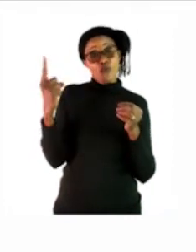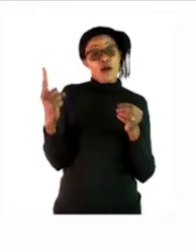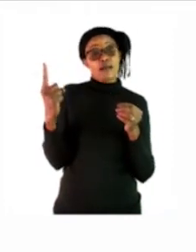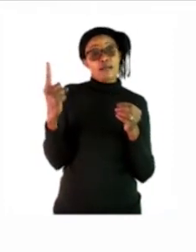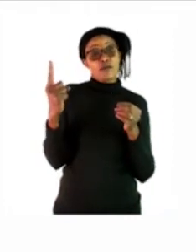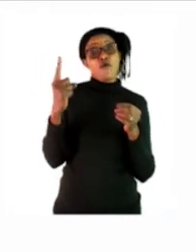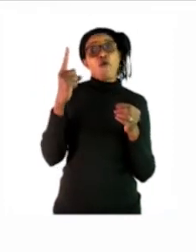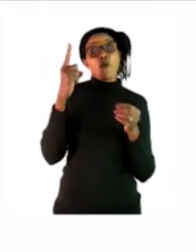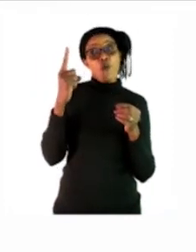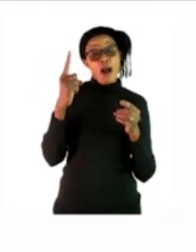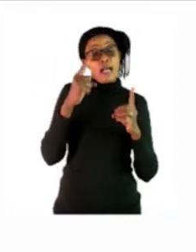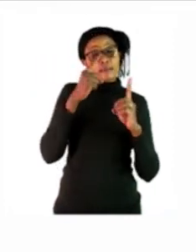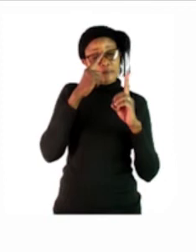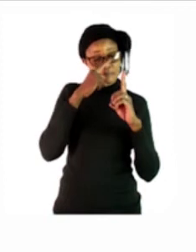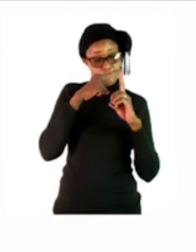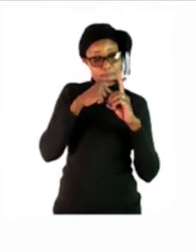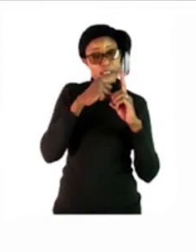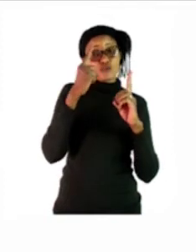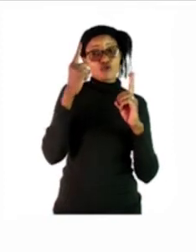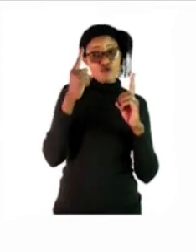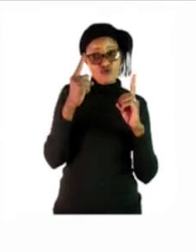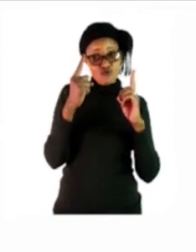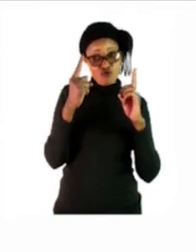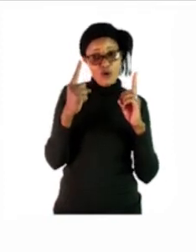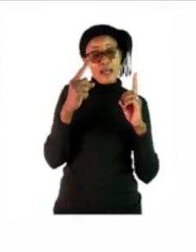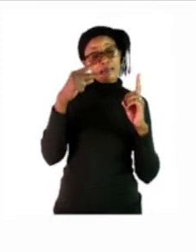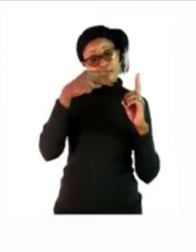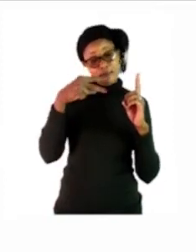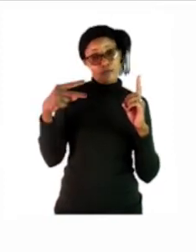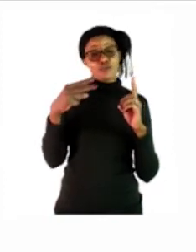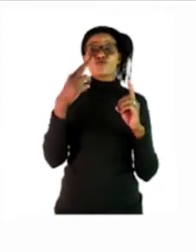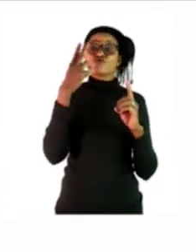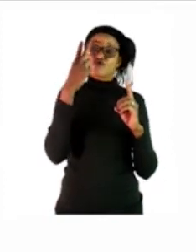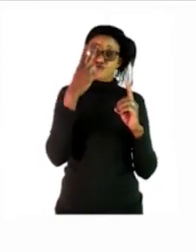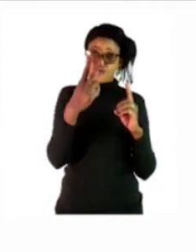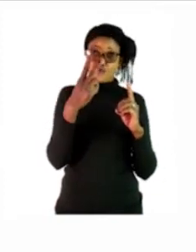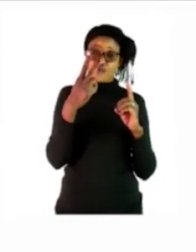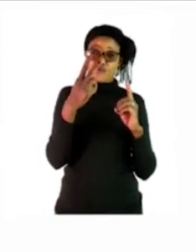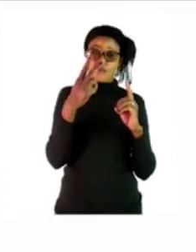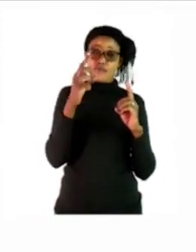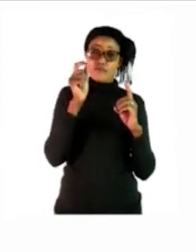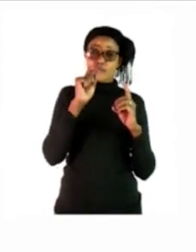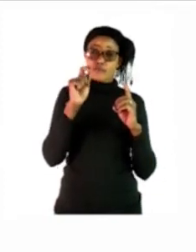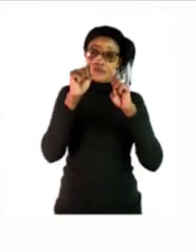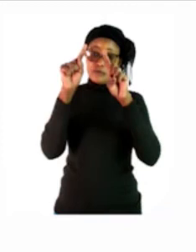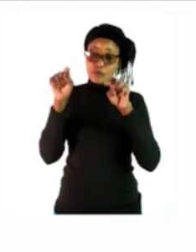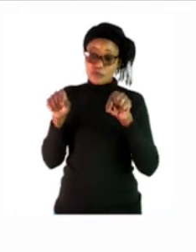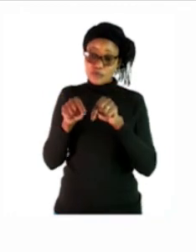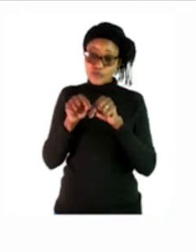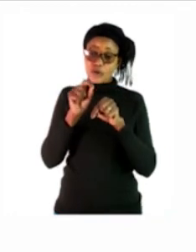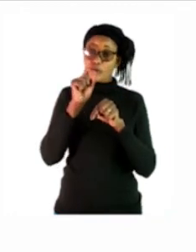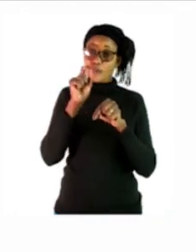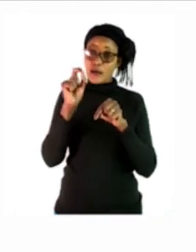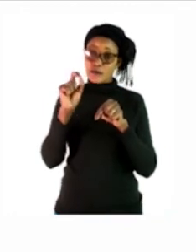plus 1 equals 2. So we have to fill in the answer there